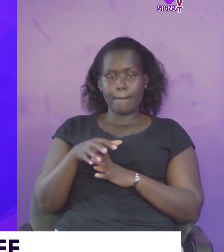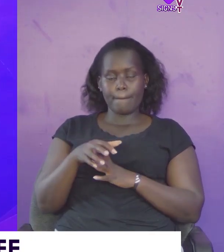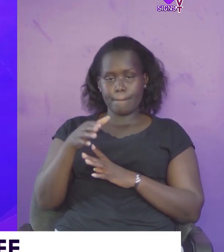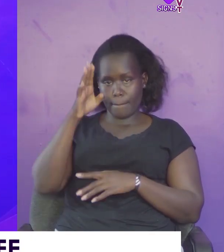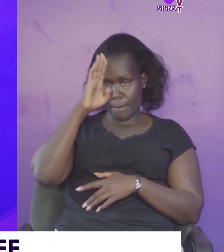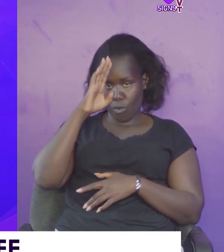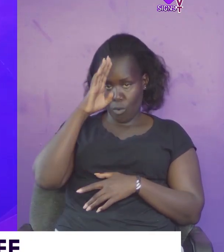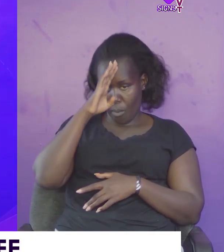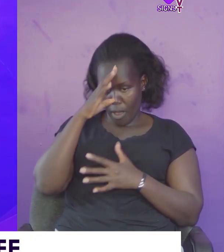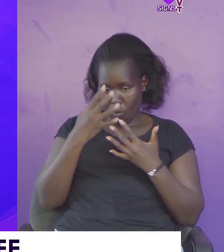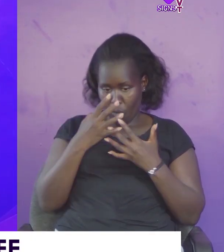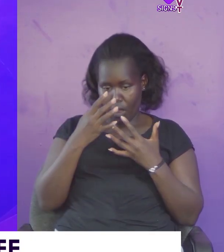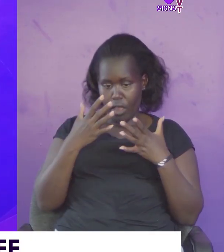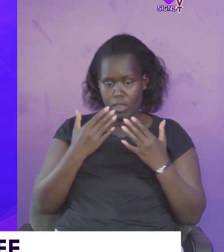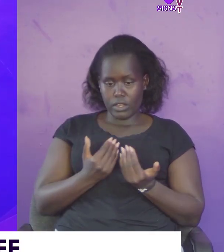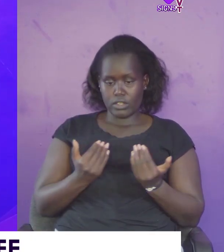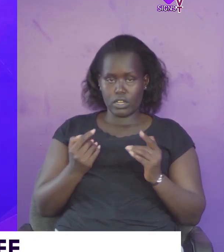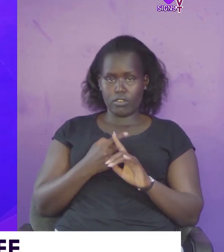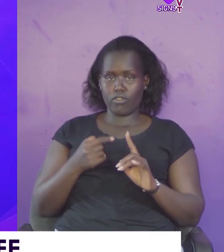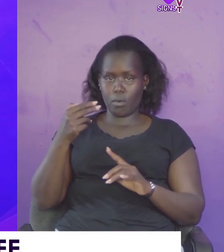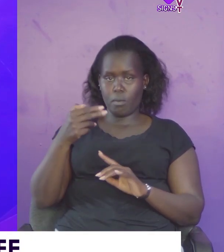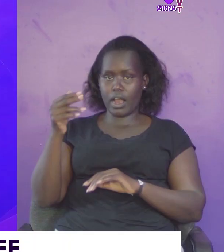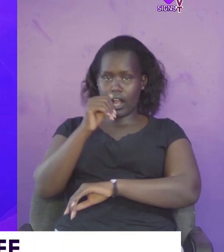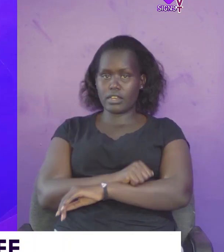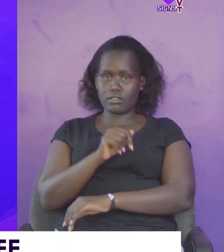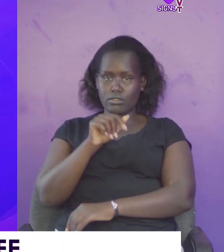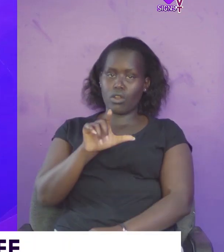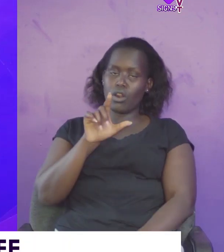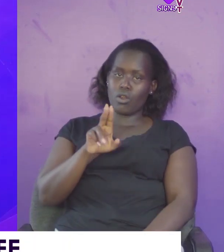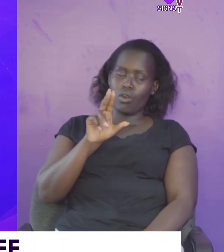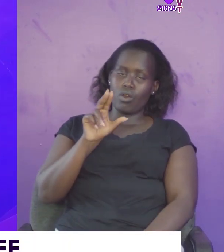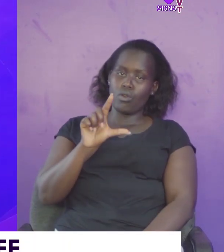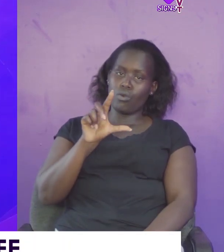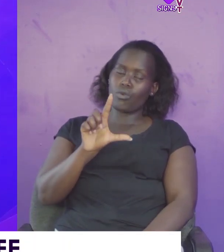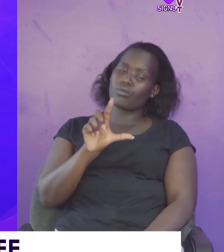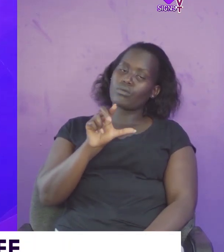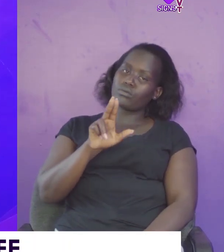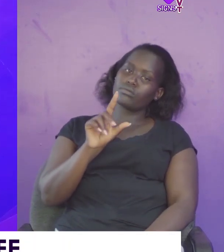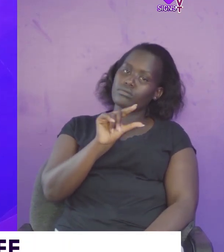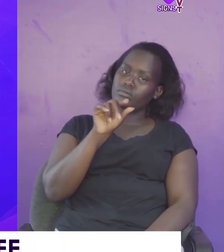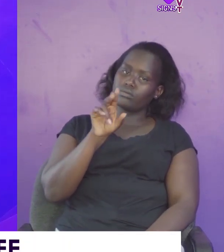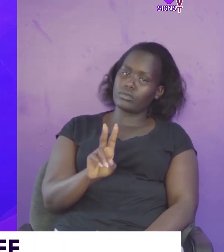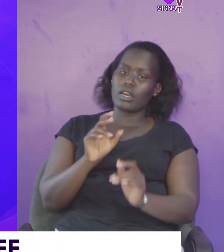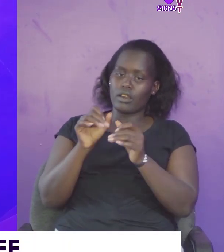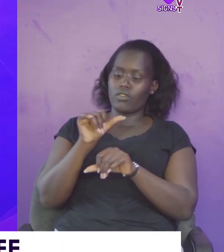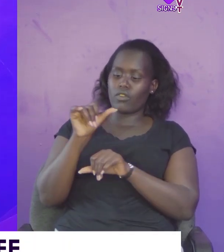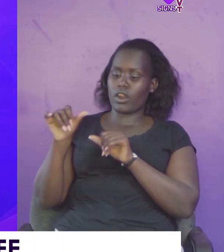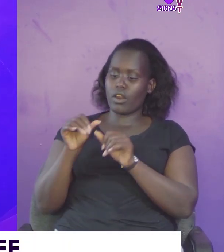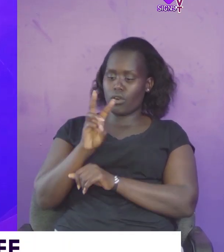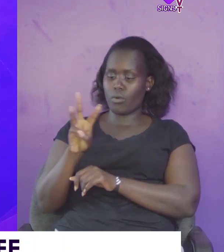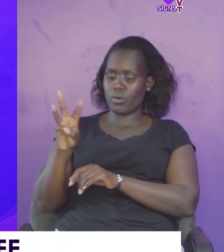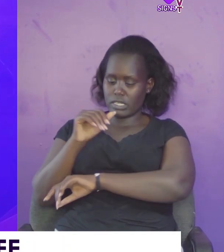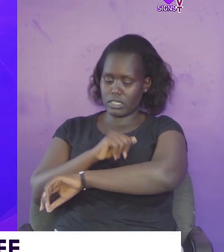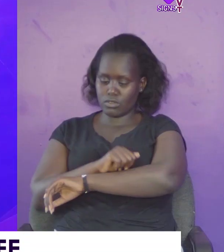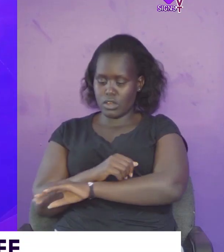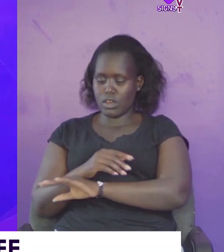high school, whether you are from Lugulu High, Kakamega High, Musingu High, as long as you are from around Western, wanakutana